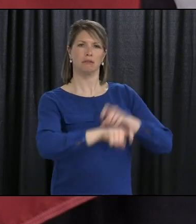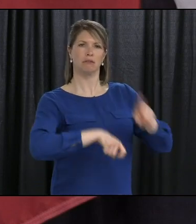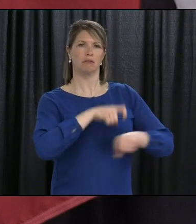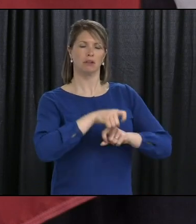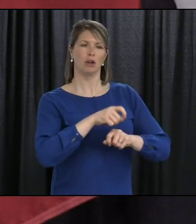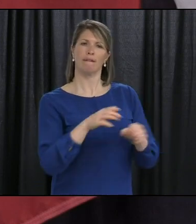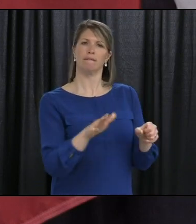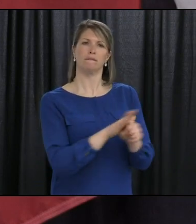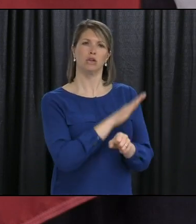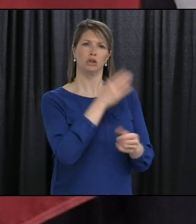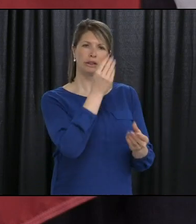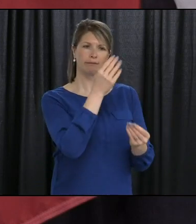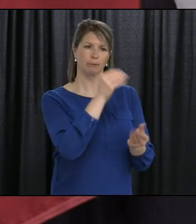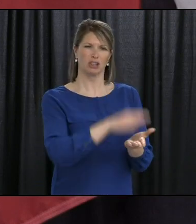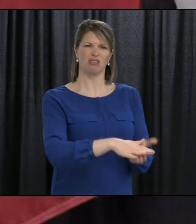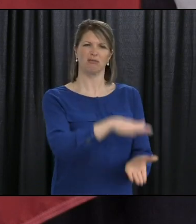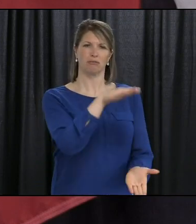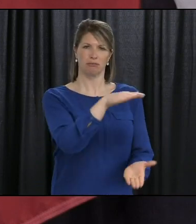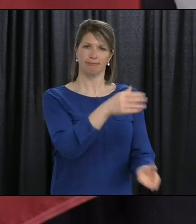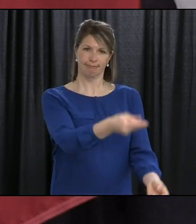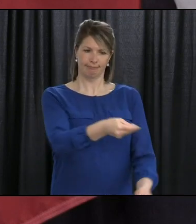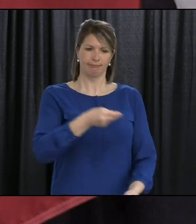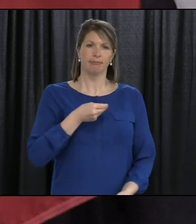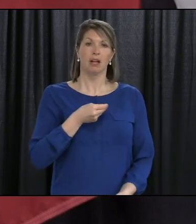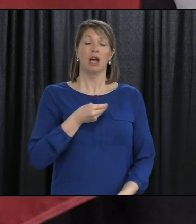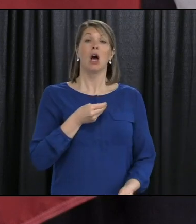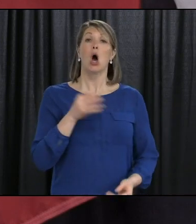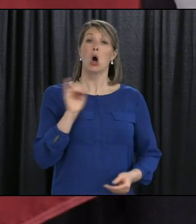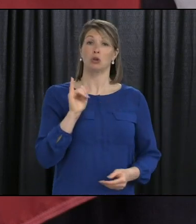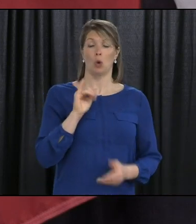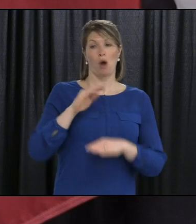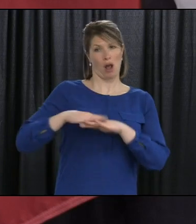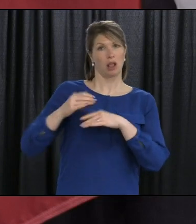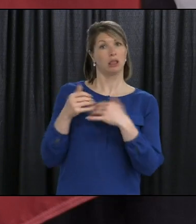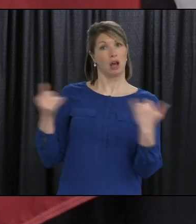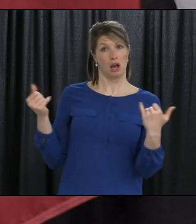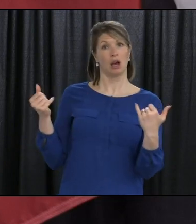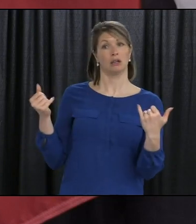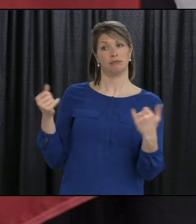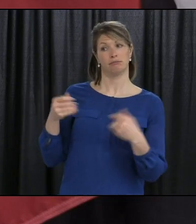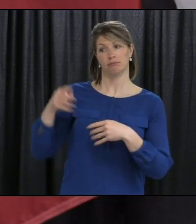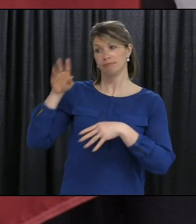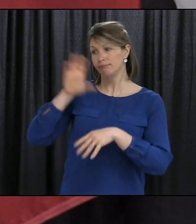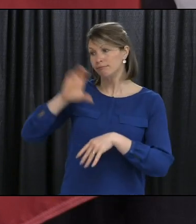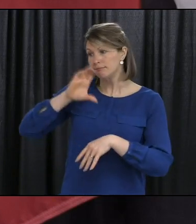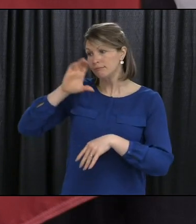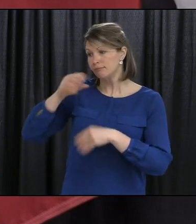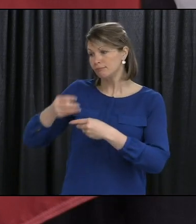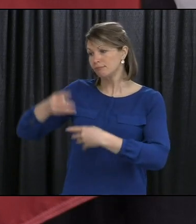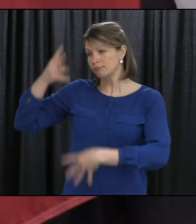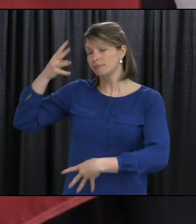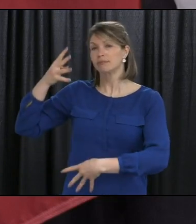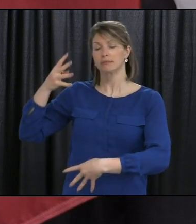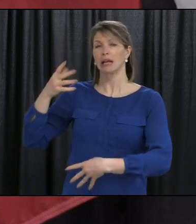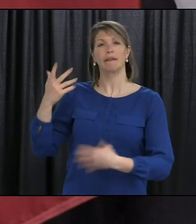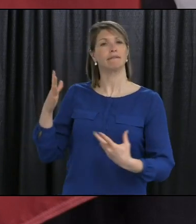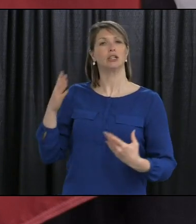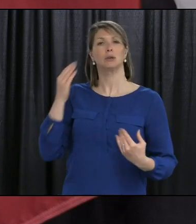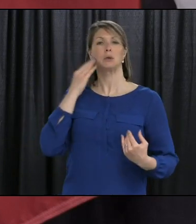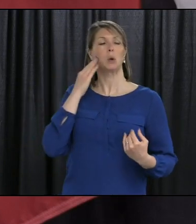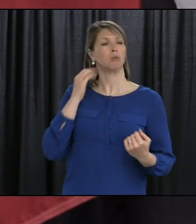that information is available online. So Peter, my understanding is that information is with those people that deliver those services.